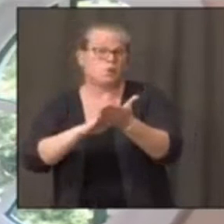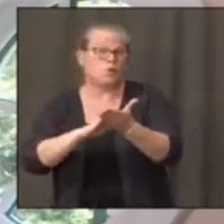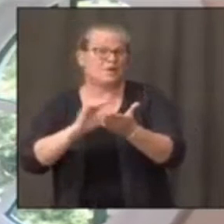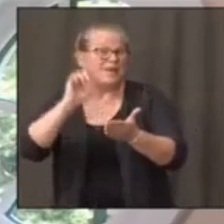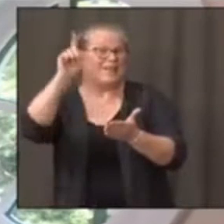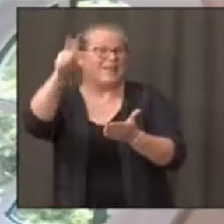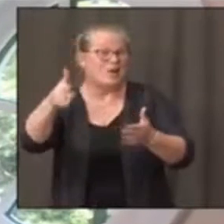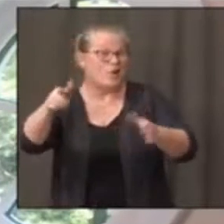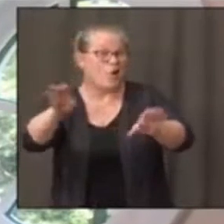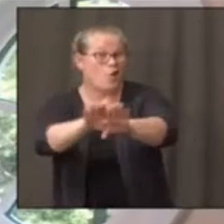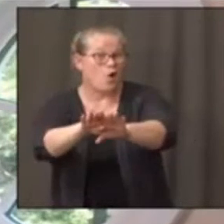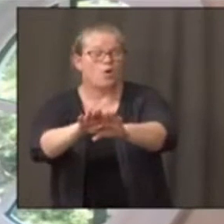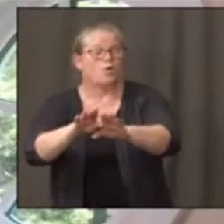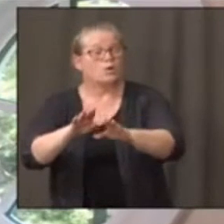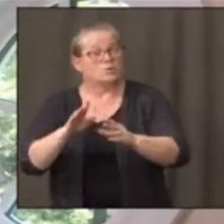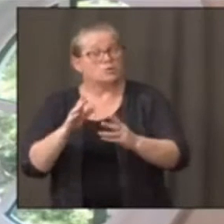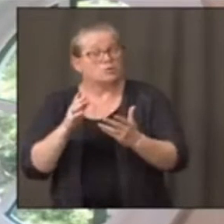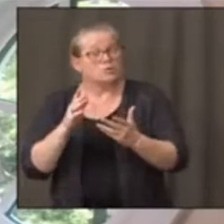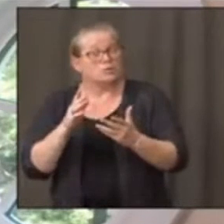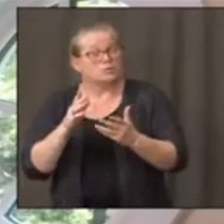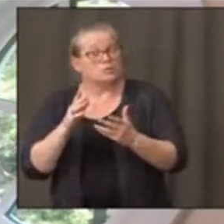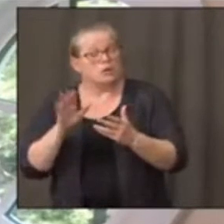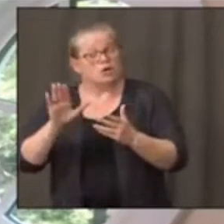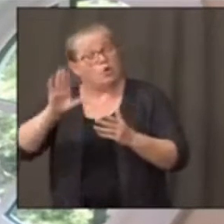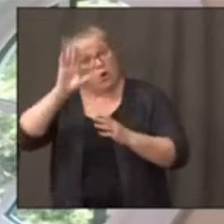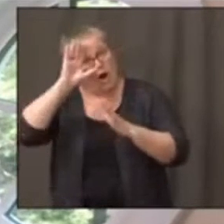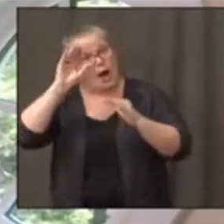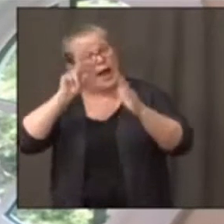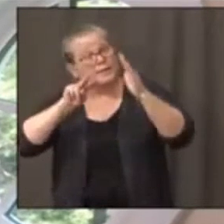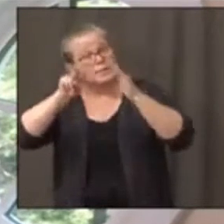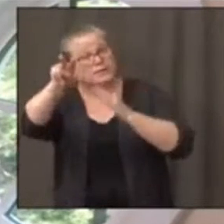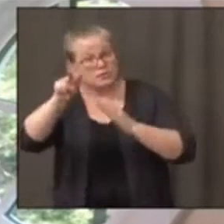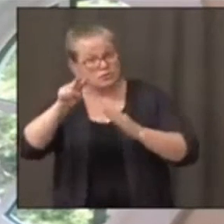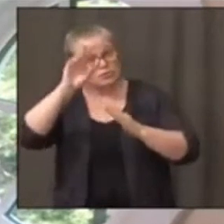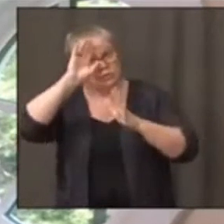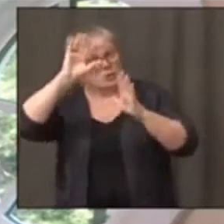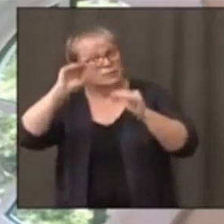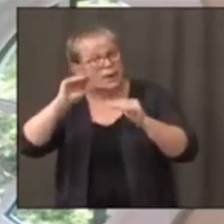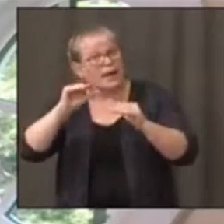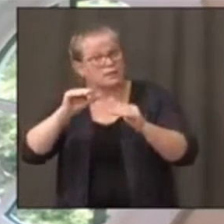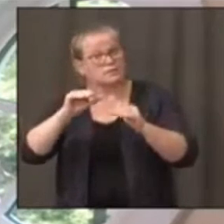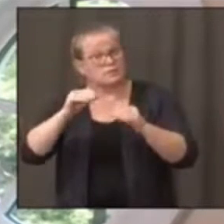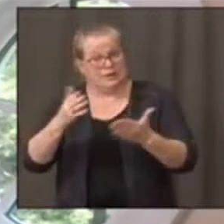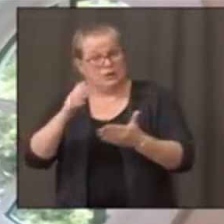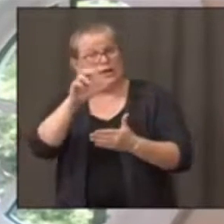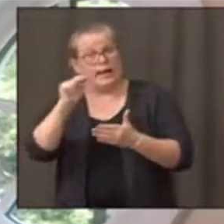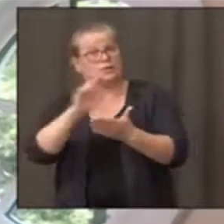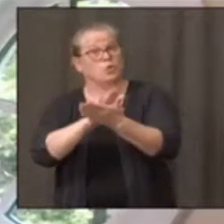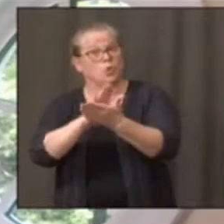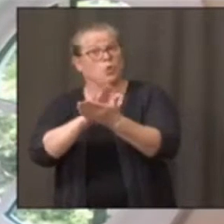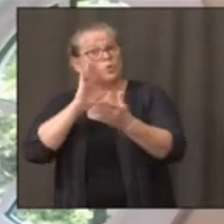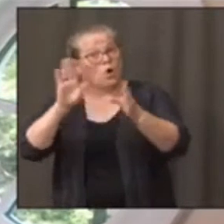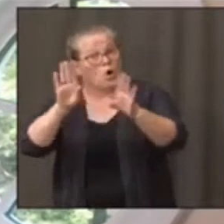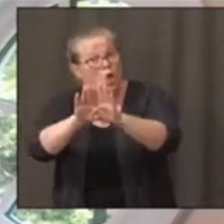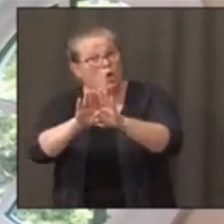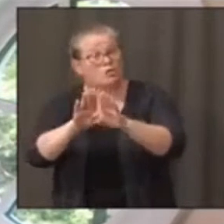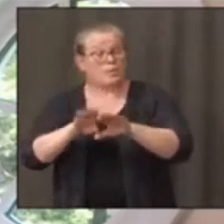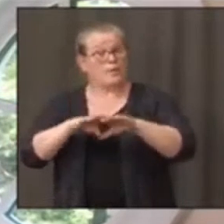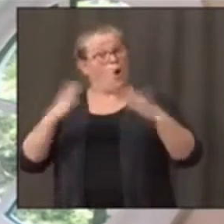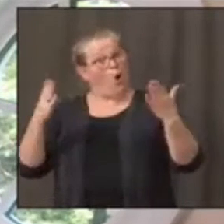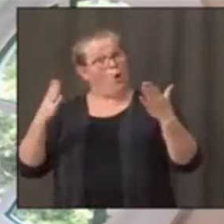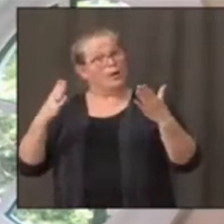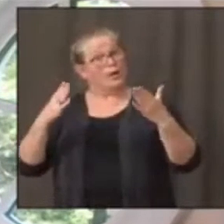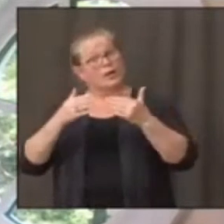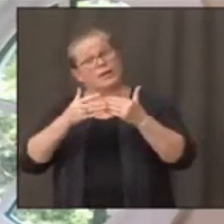expectation? Do you expect to see schools having to close down again here in Connecticut and elsewhere? Look, I'm